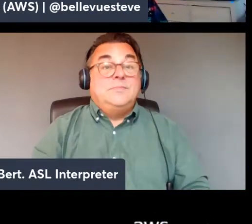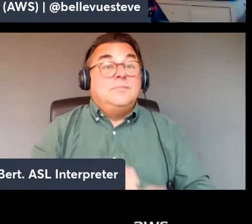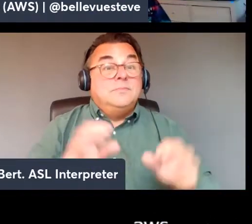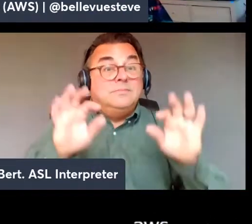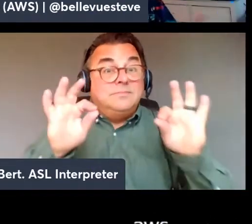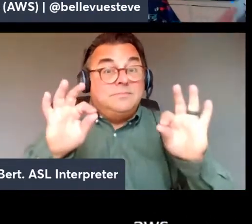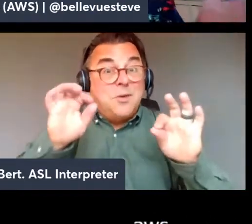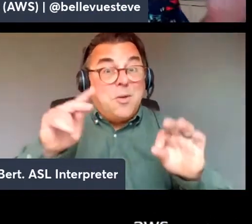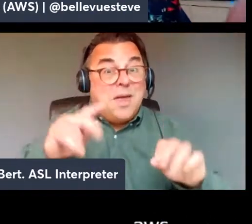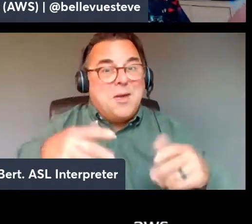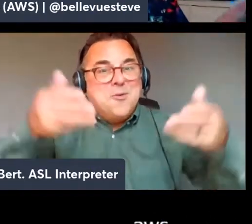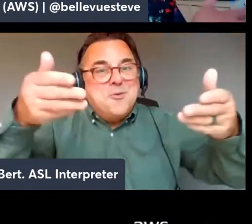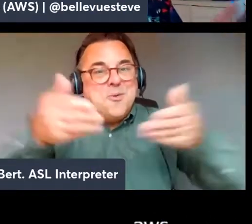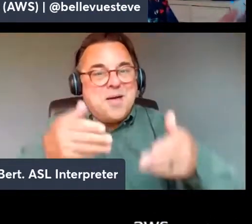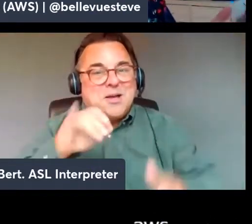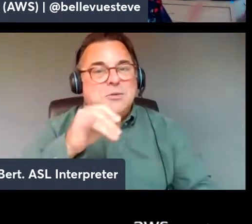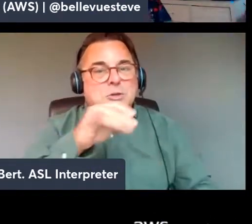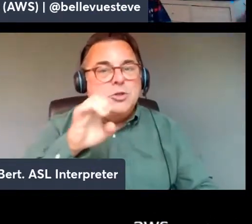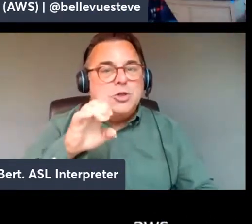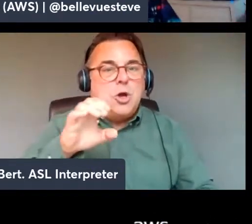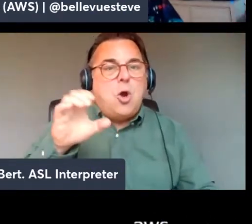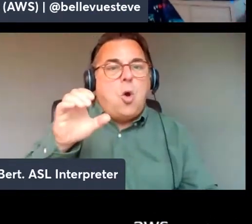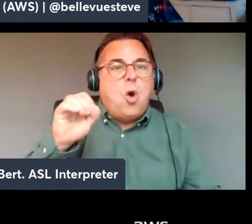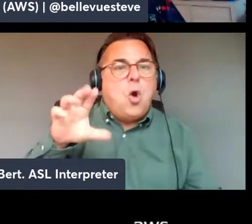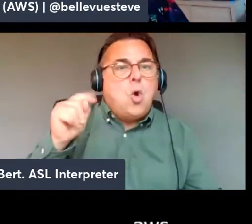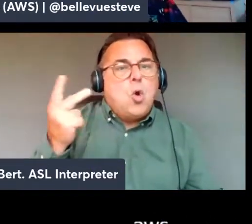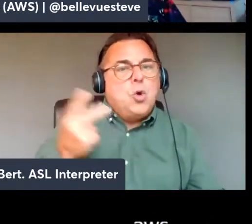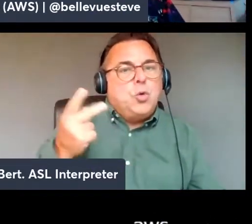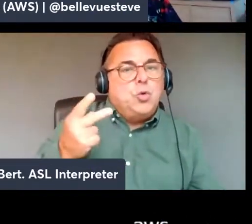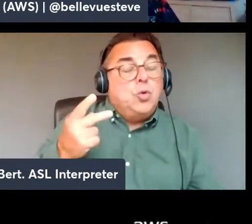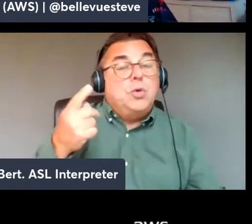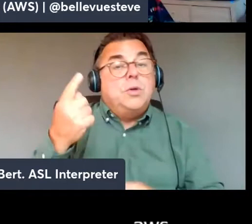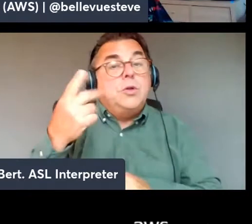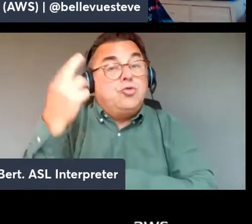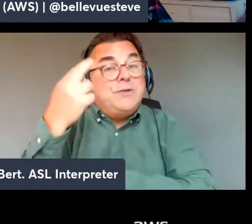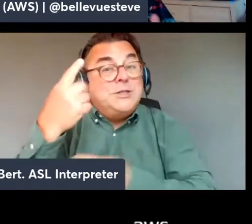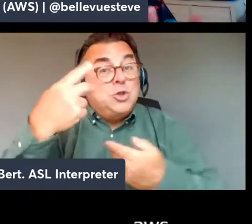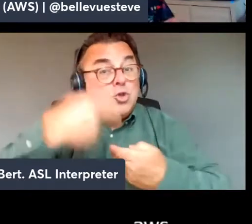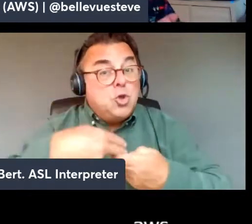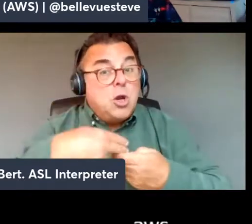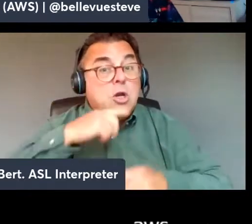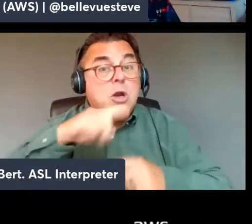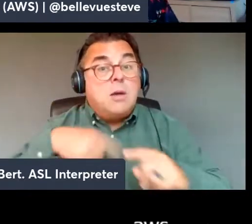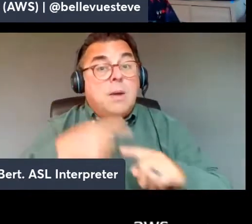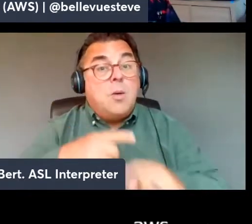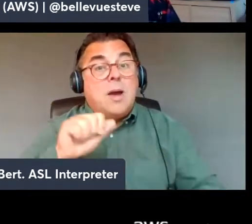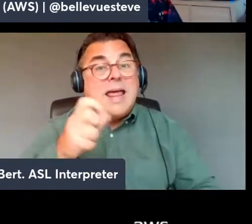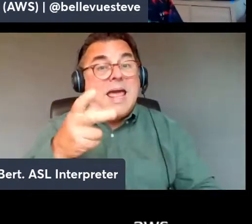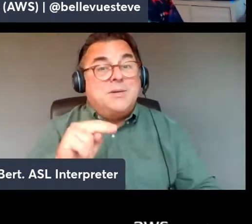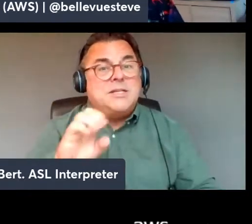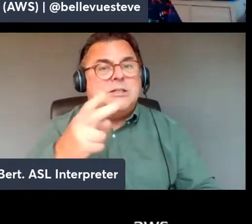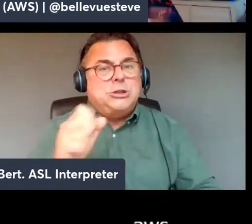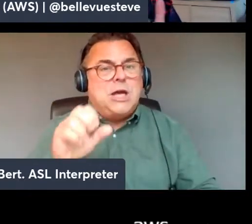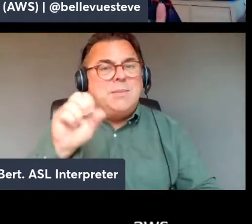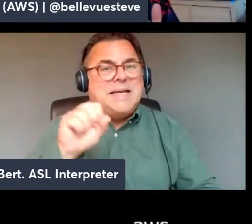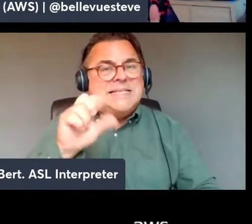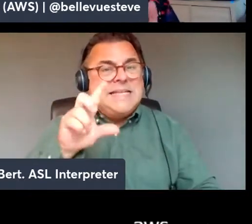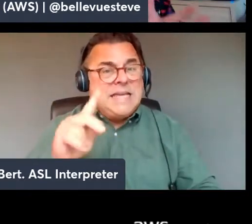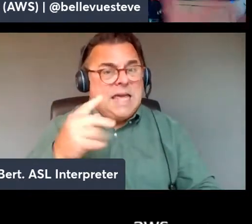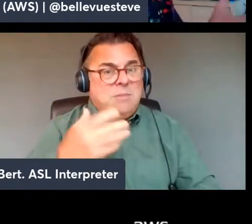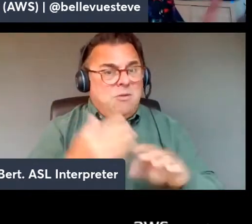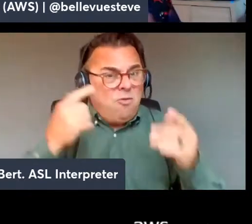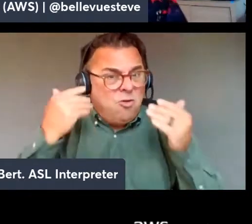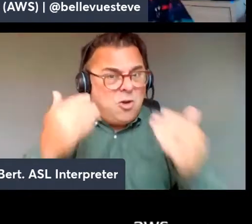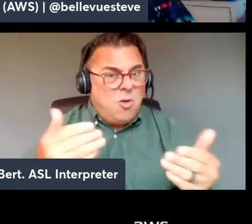All right, so welcome, Joe and Court. You're here to talk to us about the Amazon Chime SDK. So before we get dive